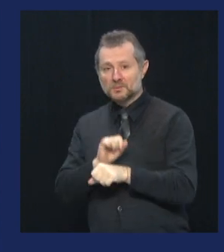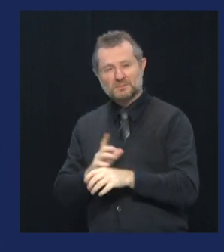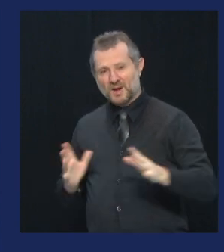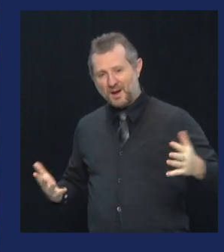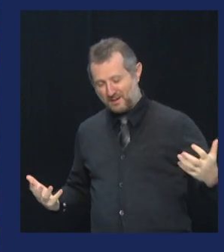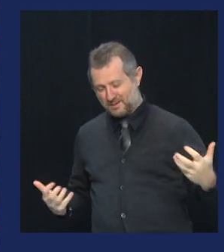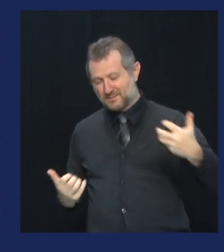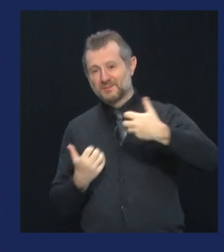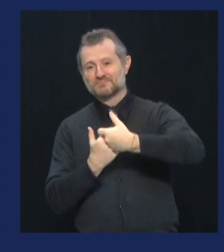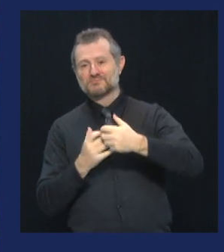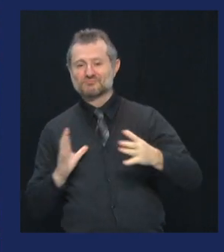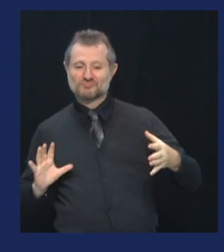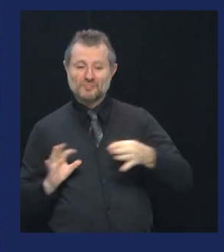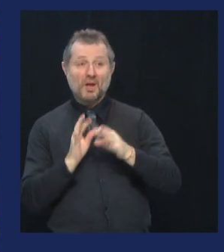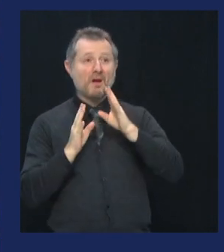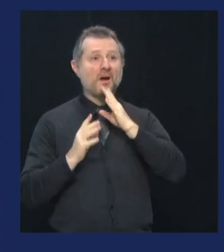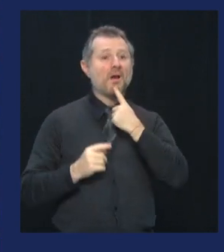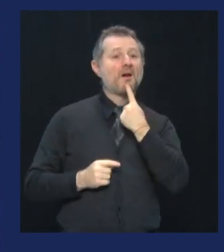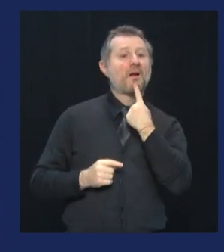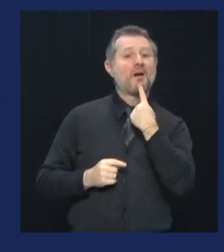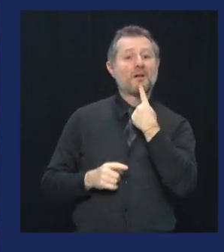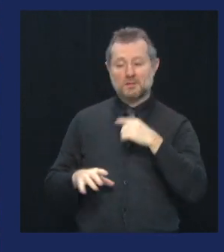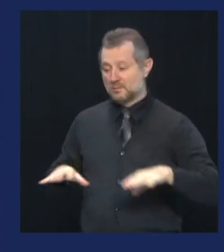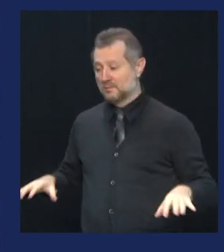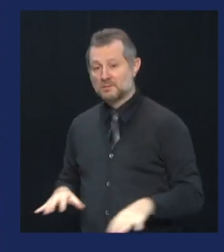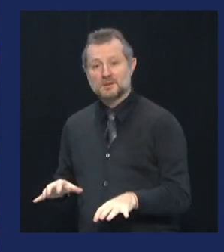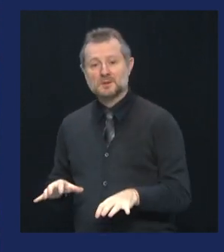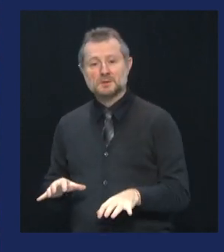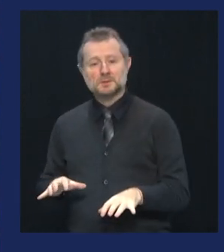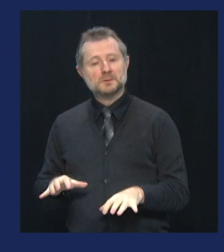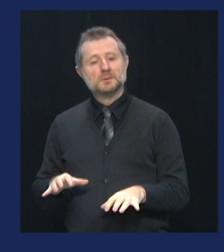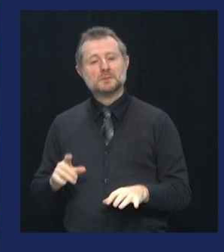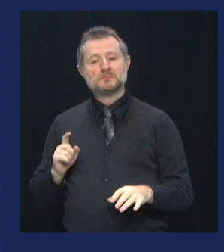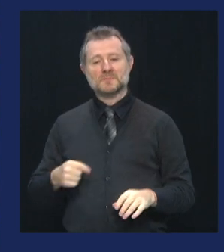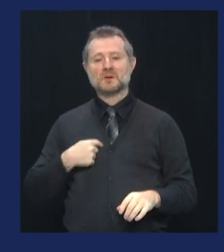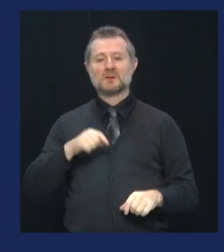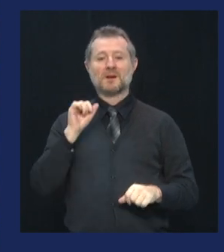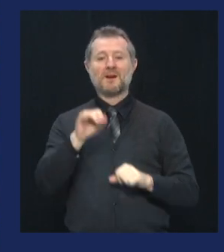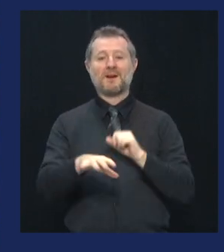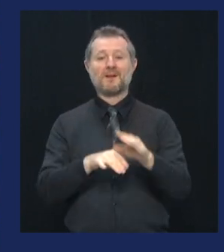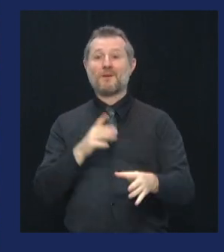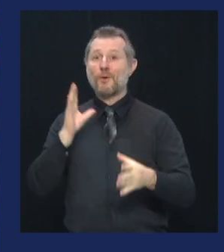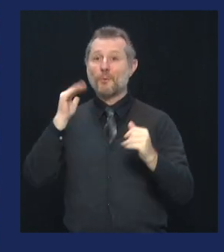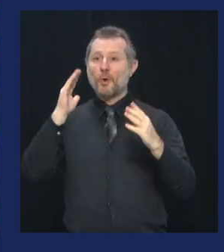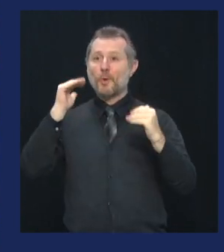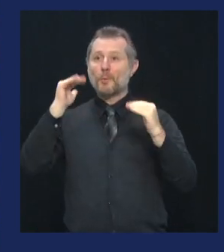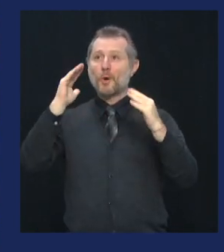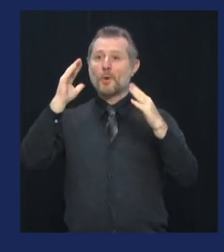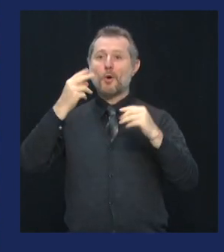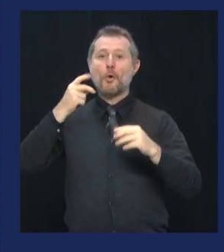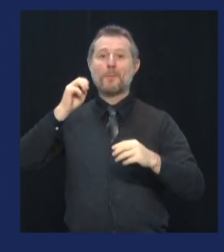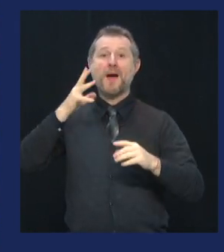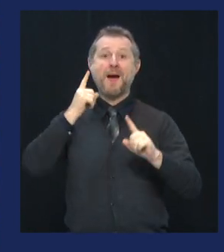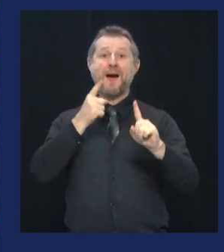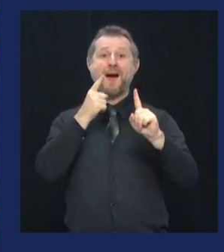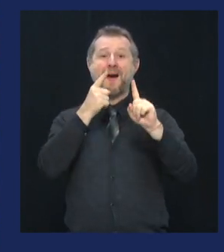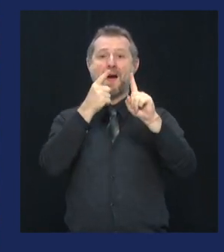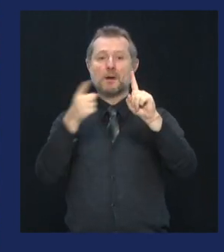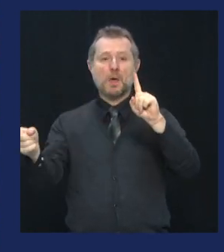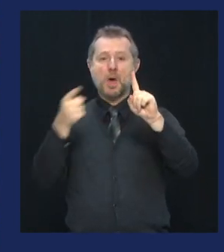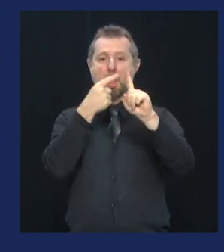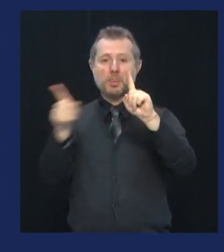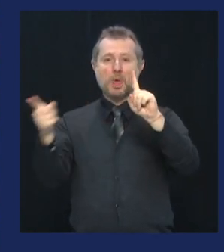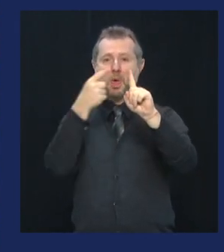doing. Offering hope of a tomorrow that never comes is one of the main causes of our social unrest